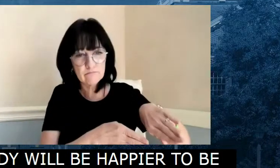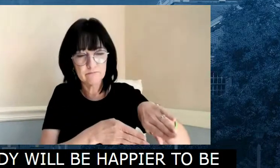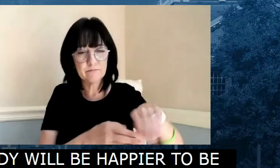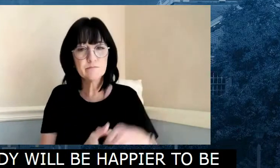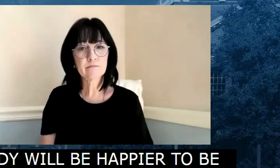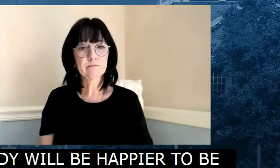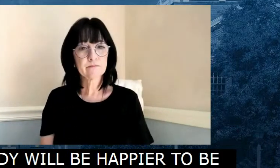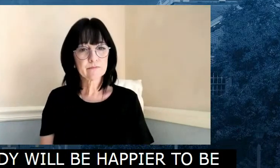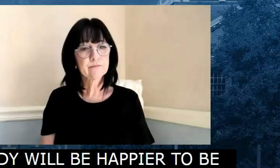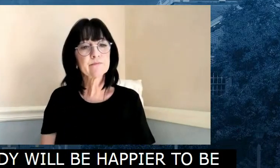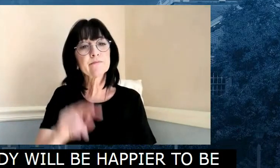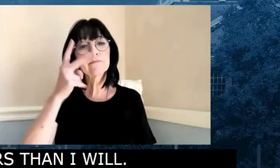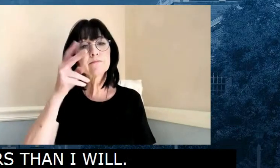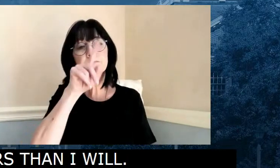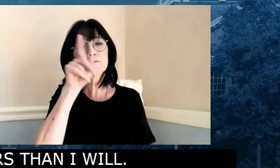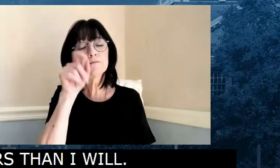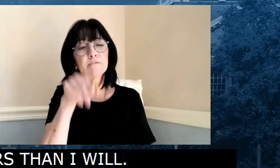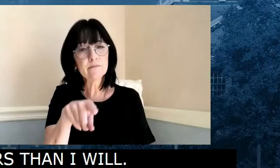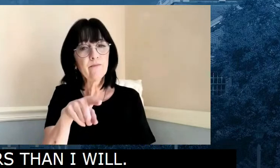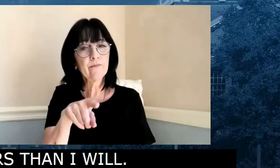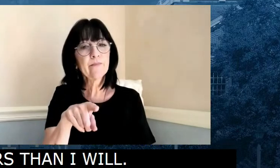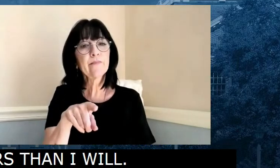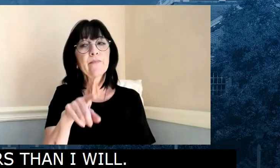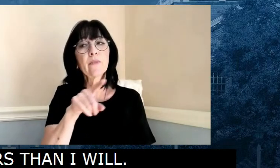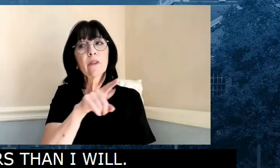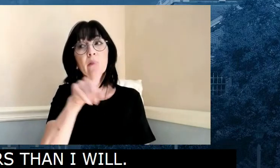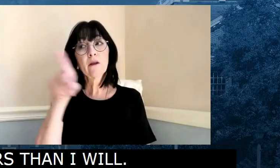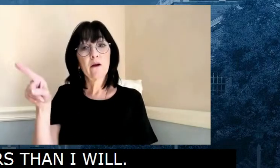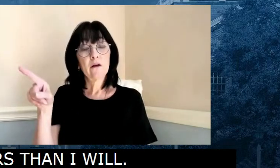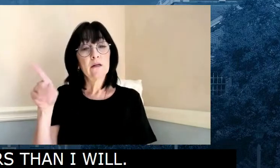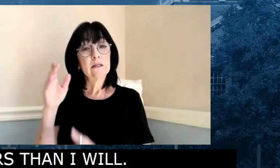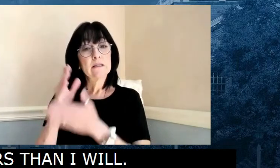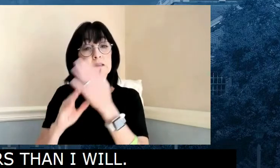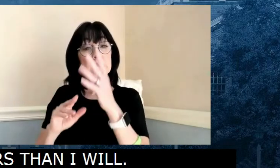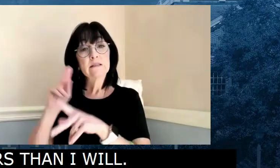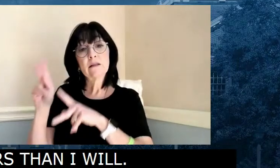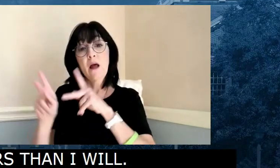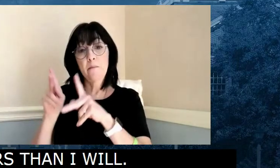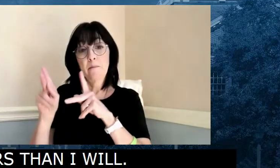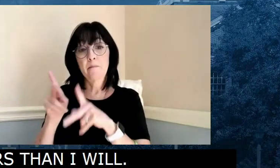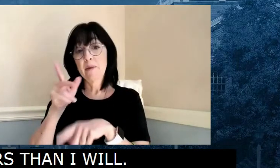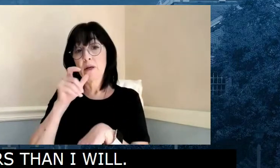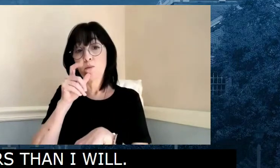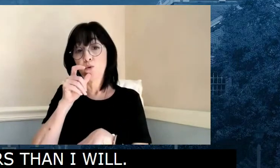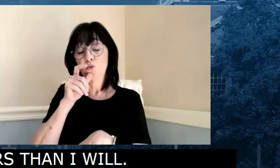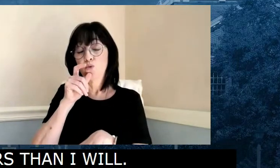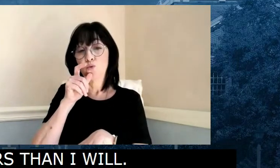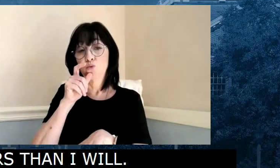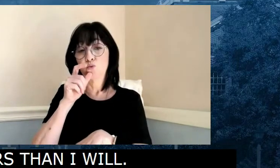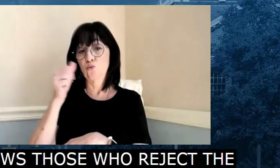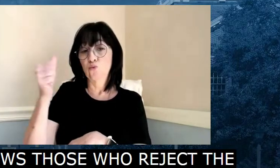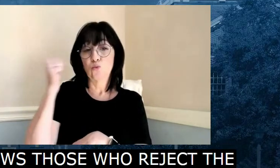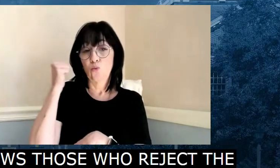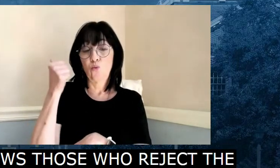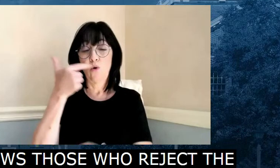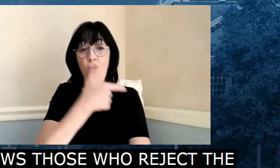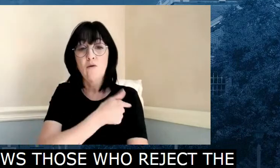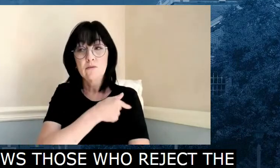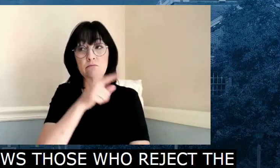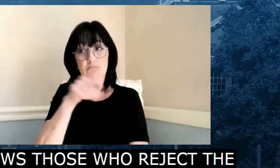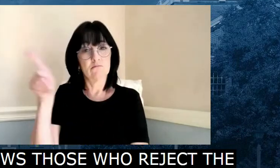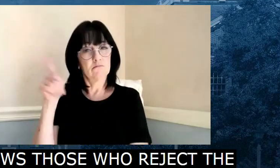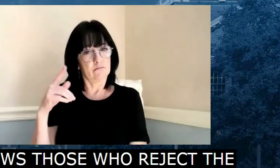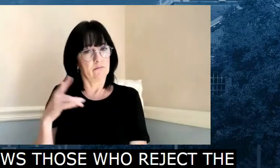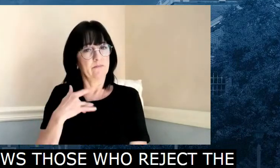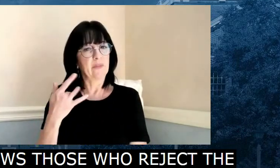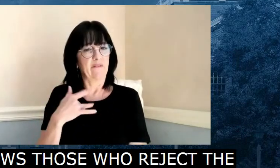Economist YouGov poll shows that those who reject the vaccine also often believe it's safe to go without a mask. I'm wondering if you're at all worried or frustrated